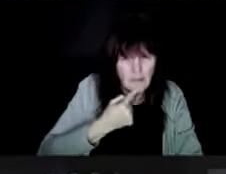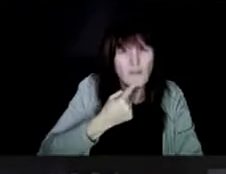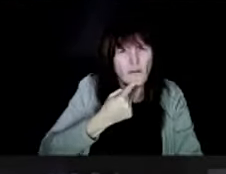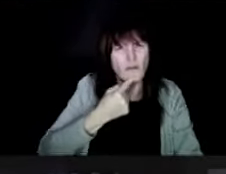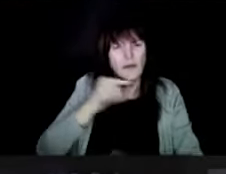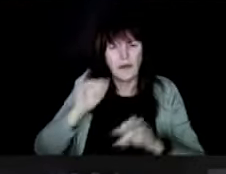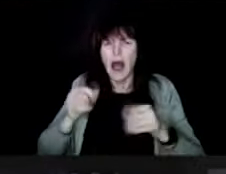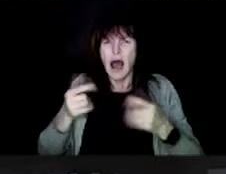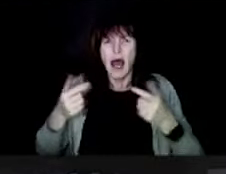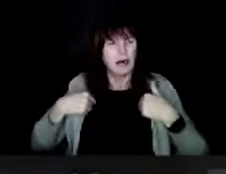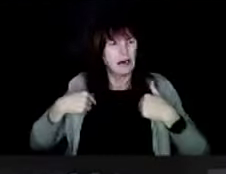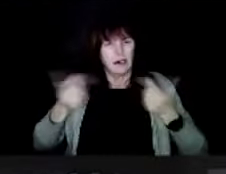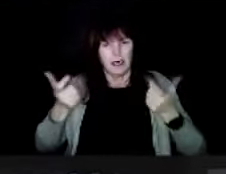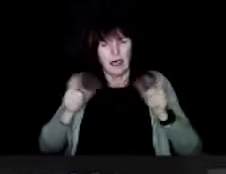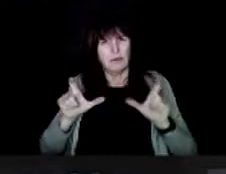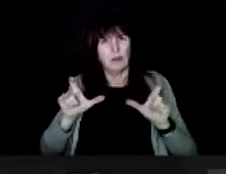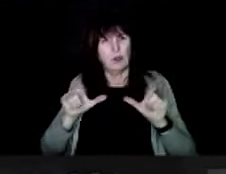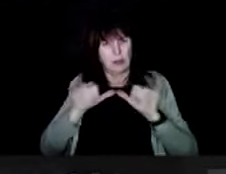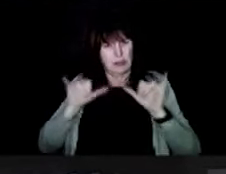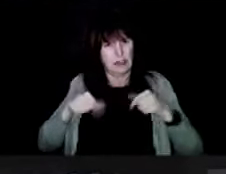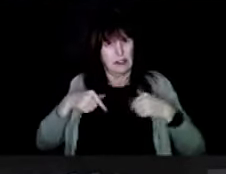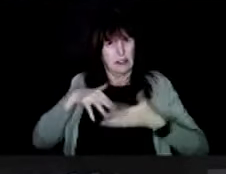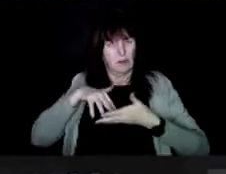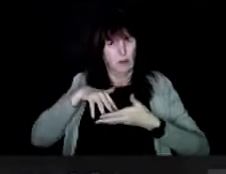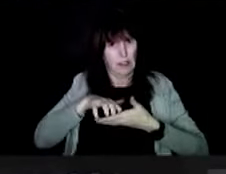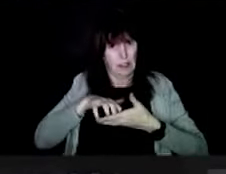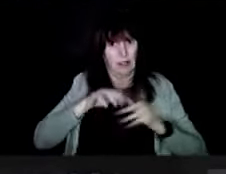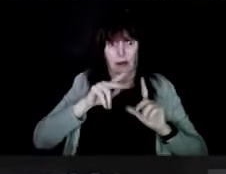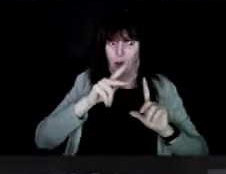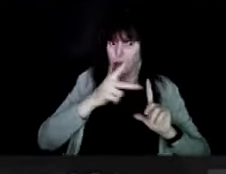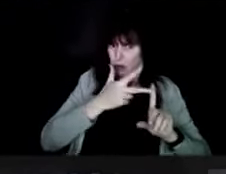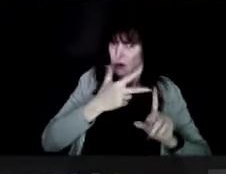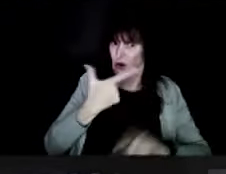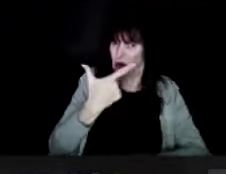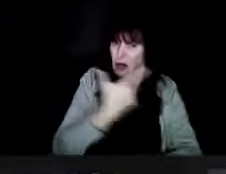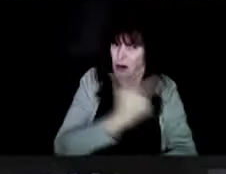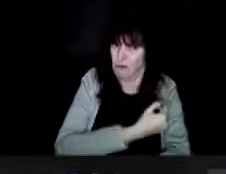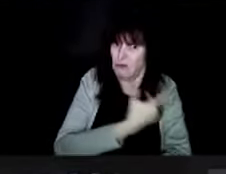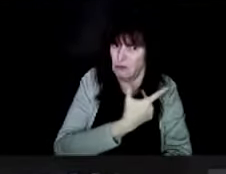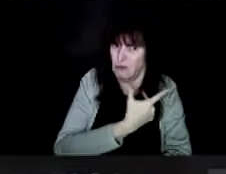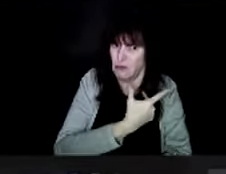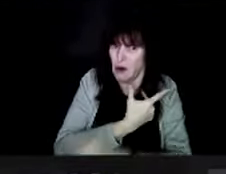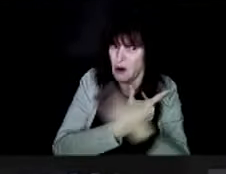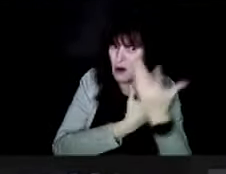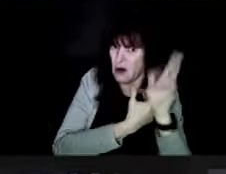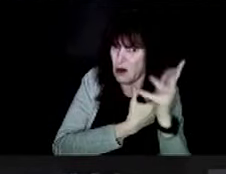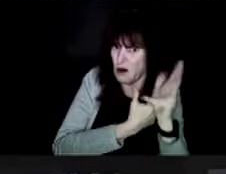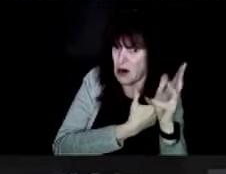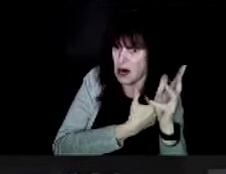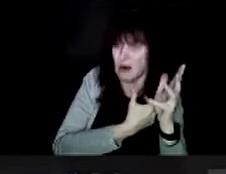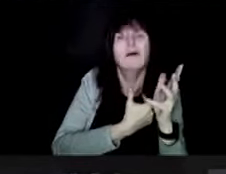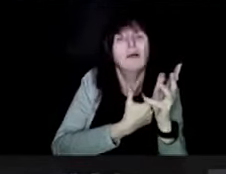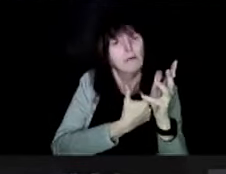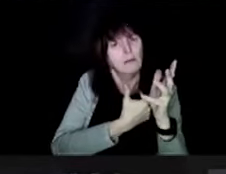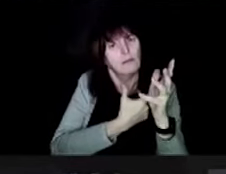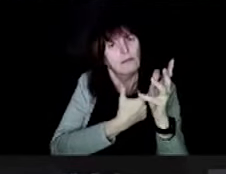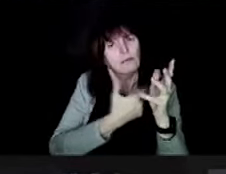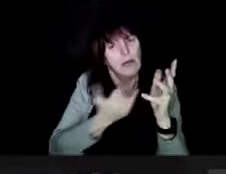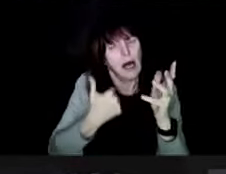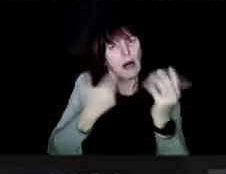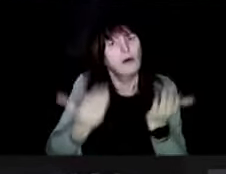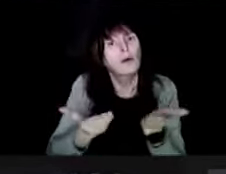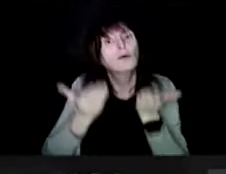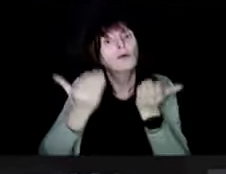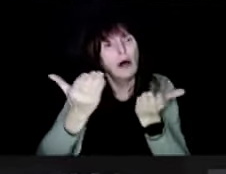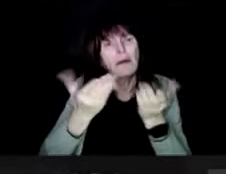as their primary series of the COVID-19 vaccine. But we are now ensuring that those who are